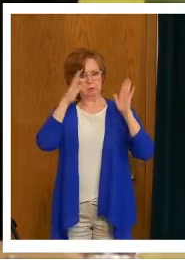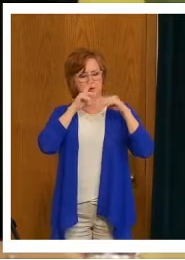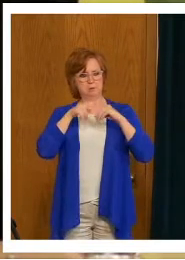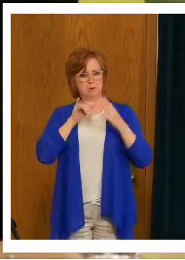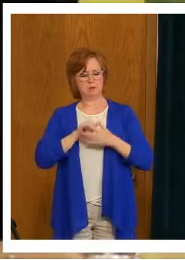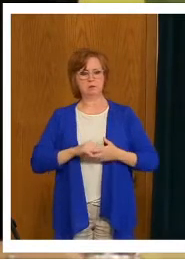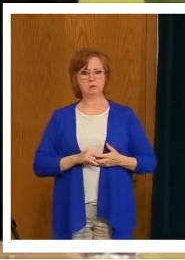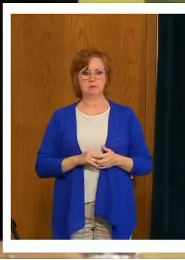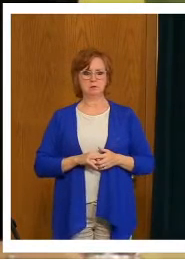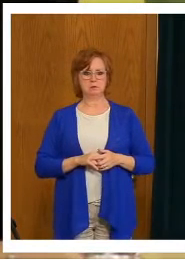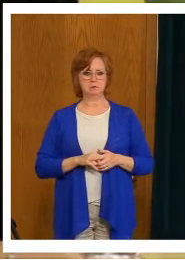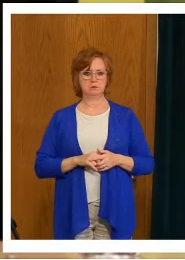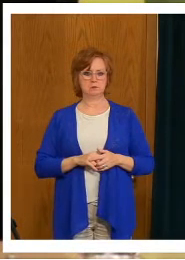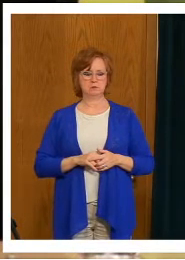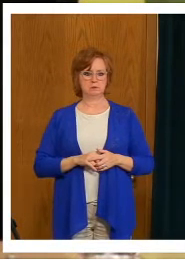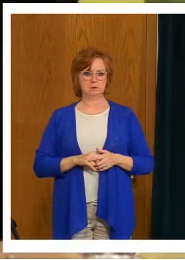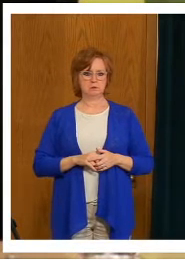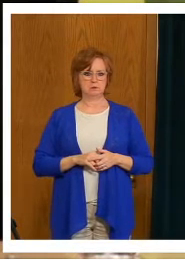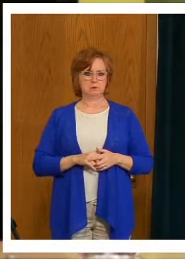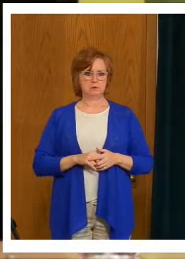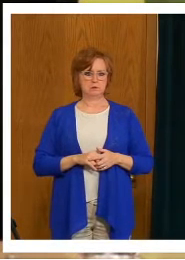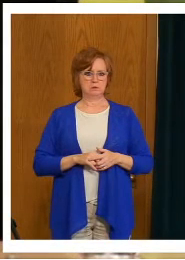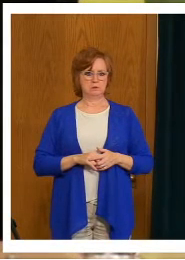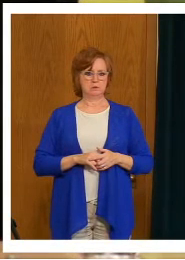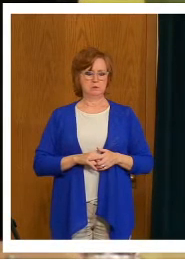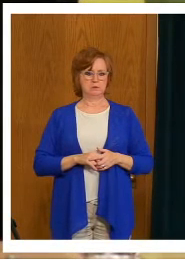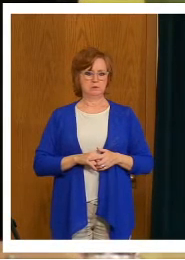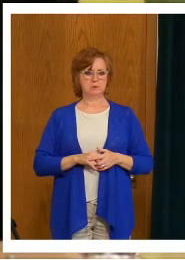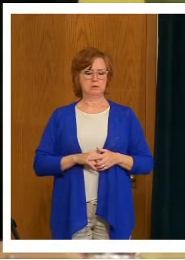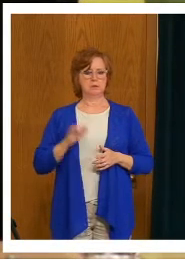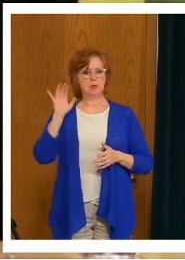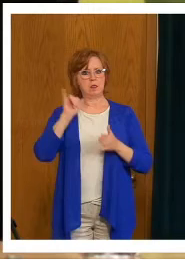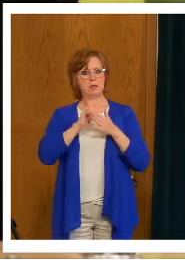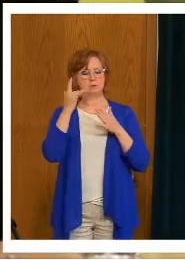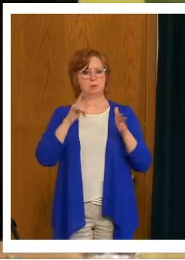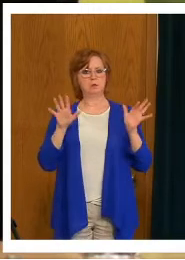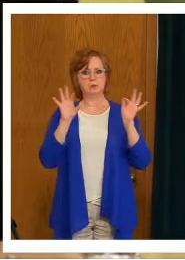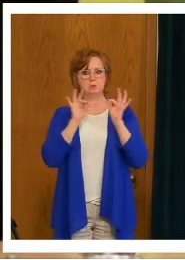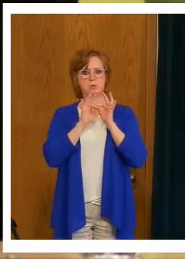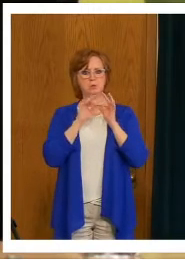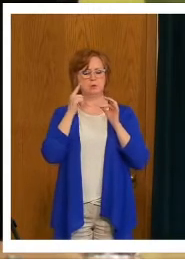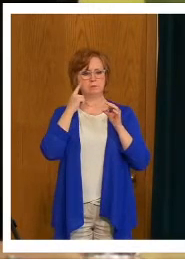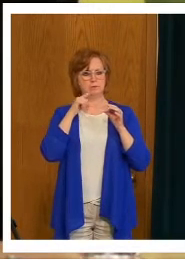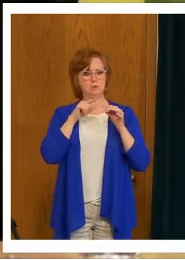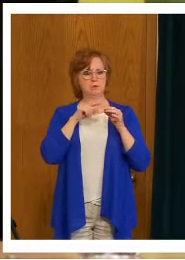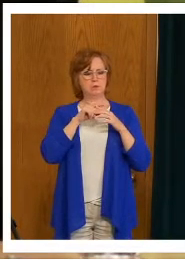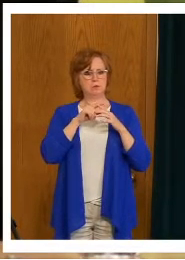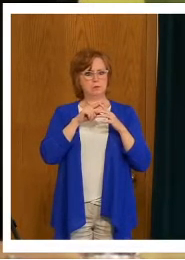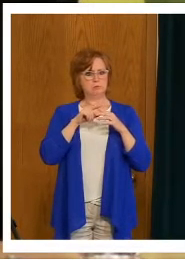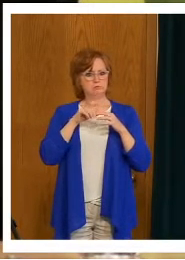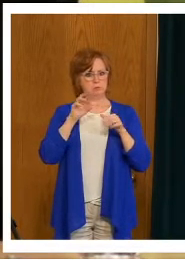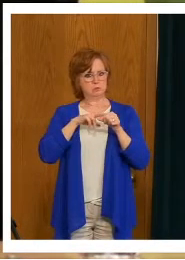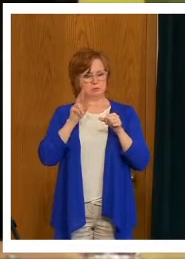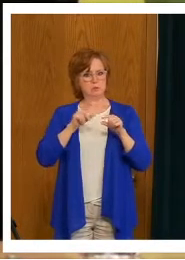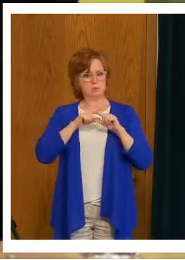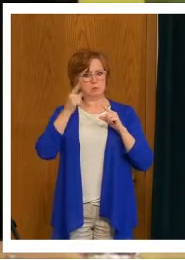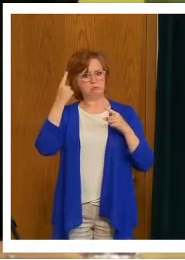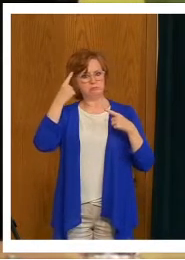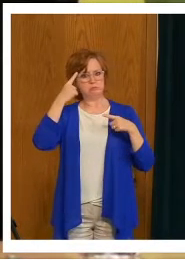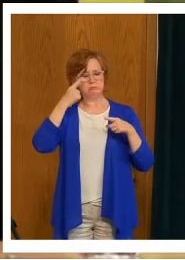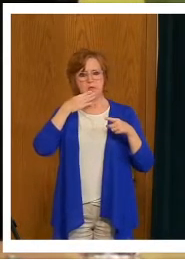increased measures that we have in Regina. Thankfully, Regina people have been following those measures. Thankfully, we've been able